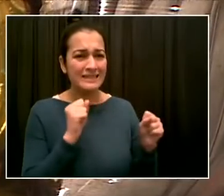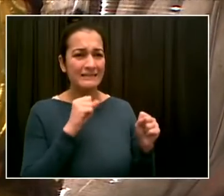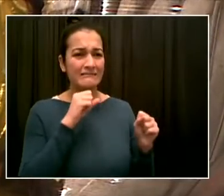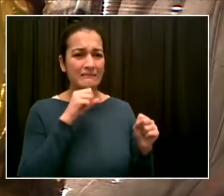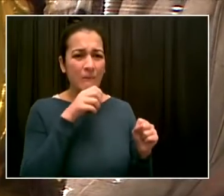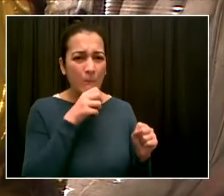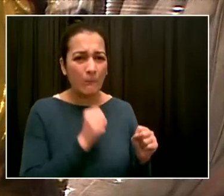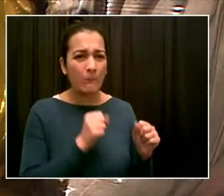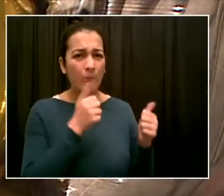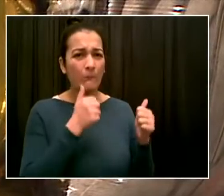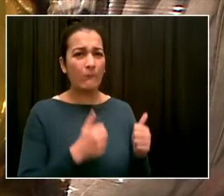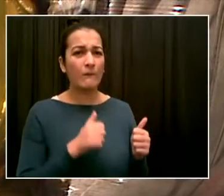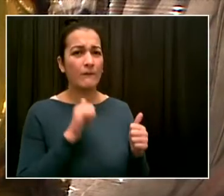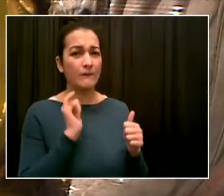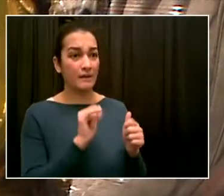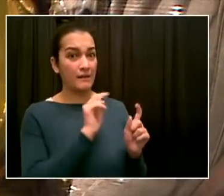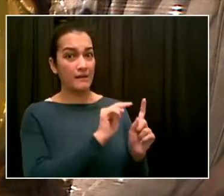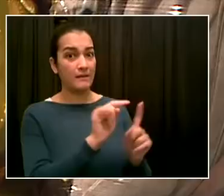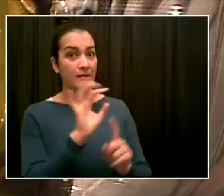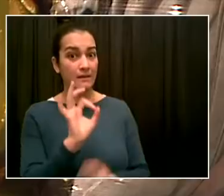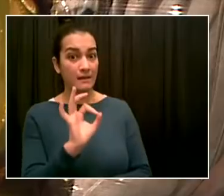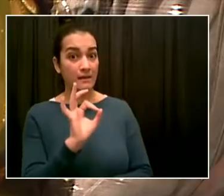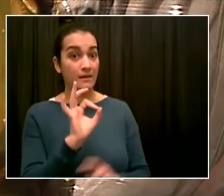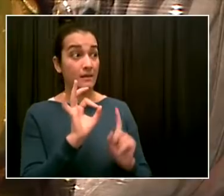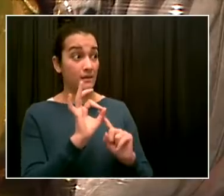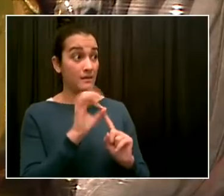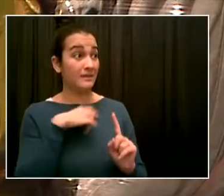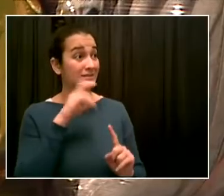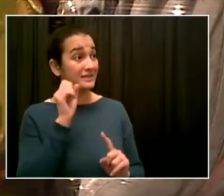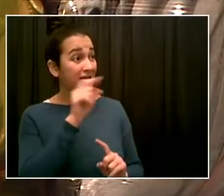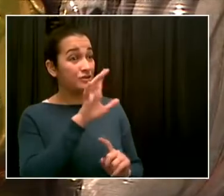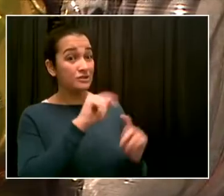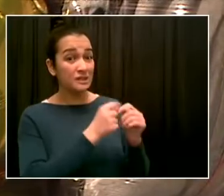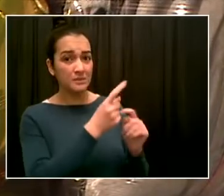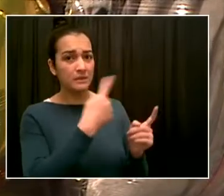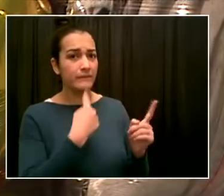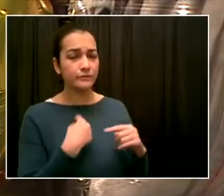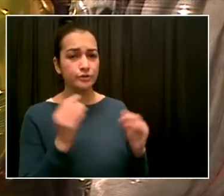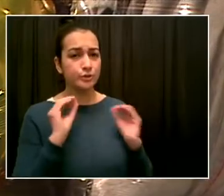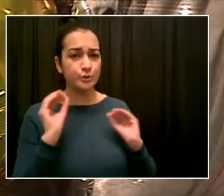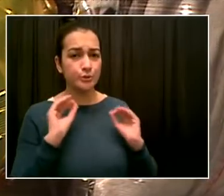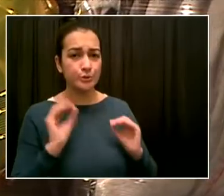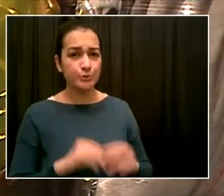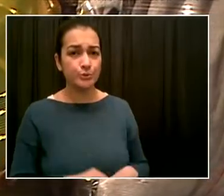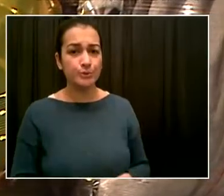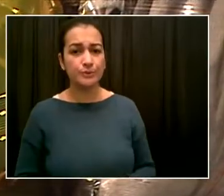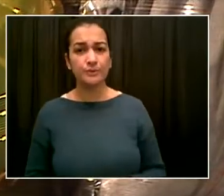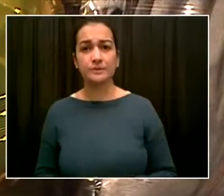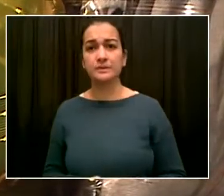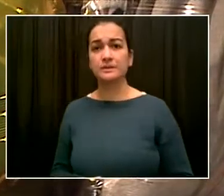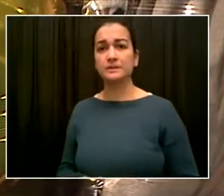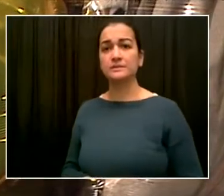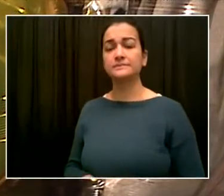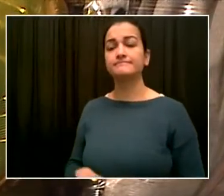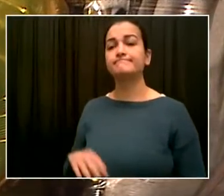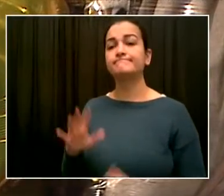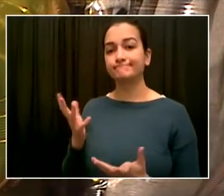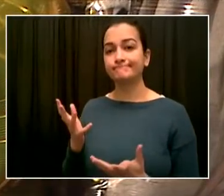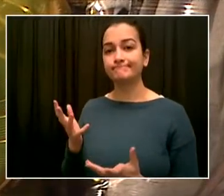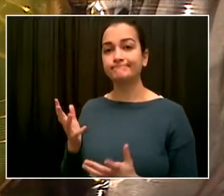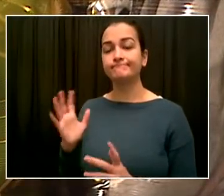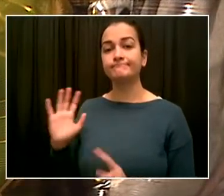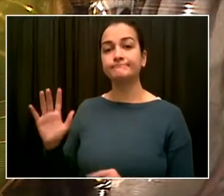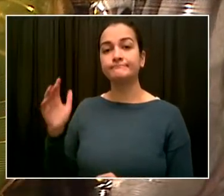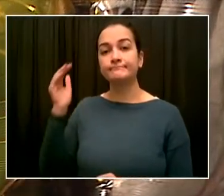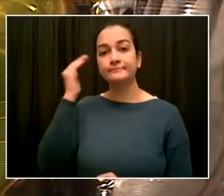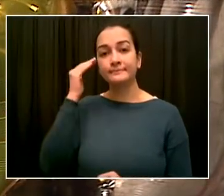today. My understanding is there was a conscientious process there, and that these buildings were in very, very bad physical shape,